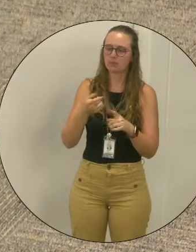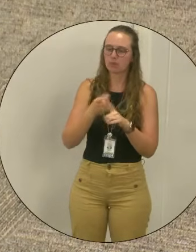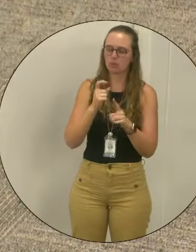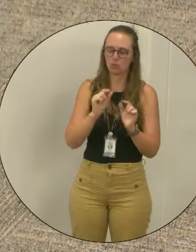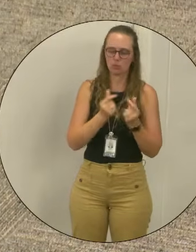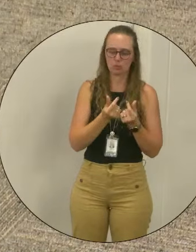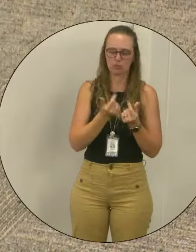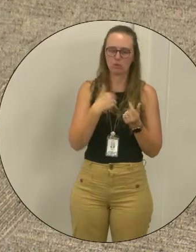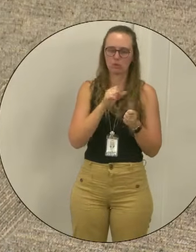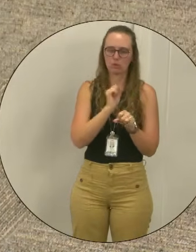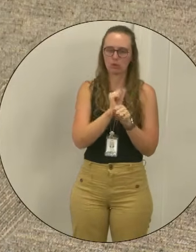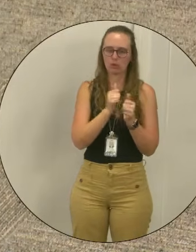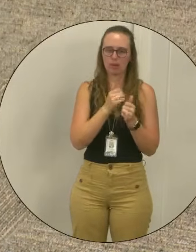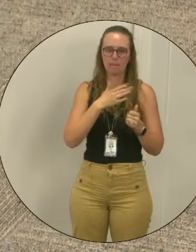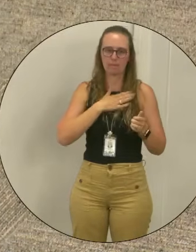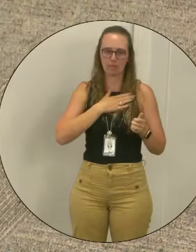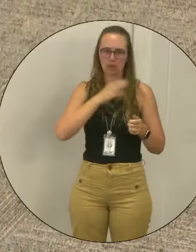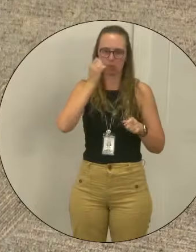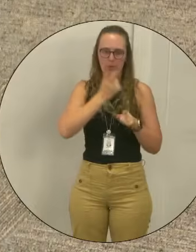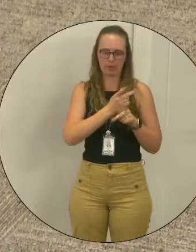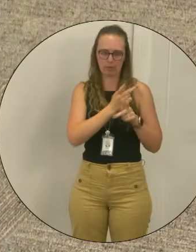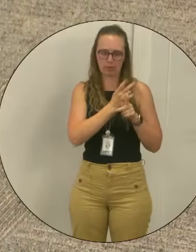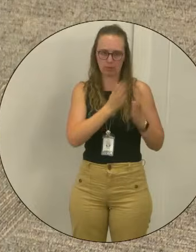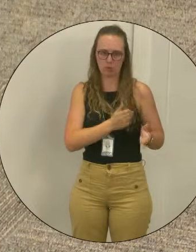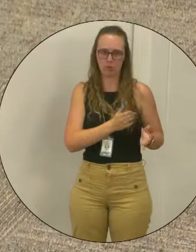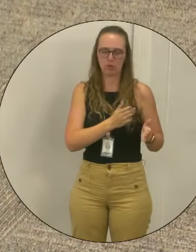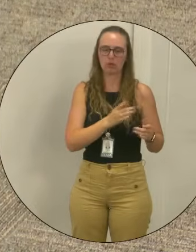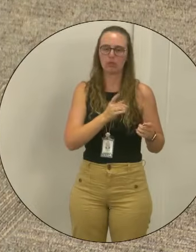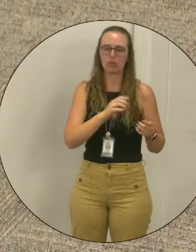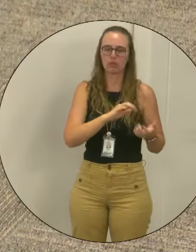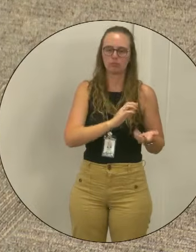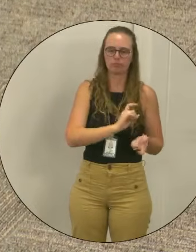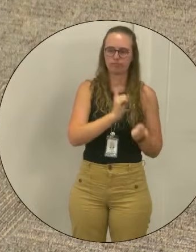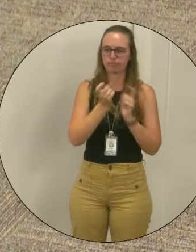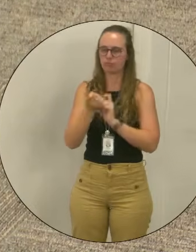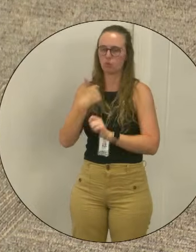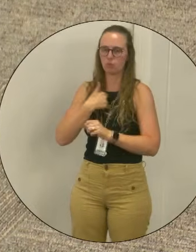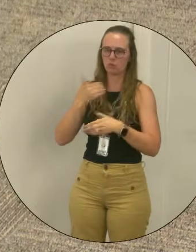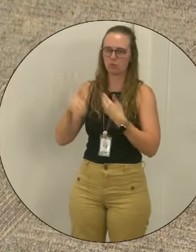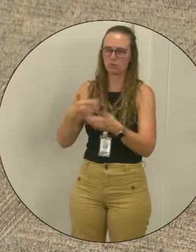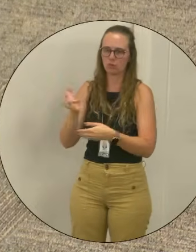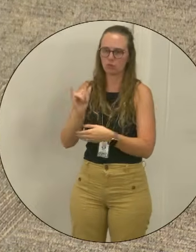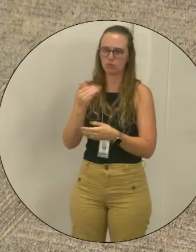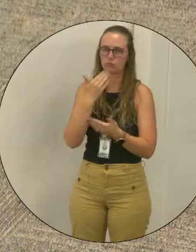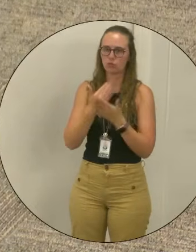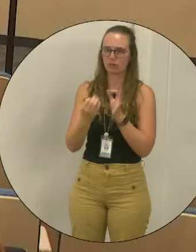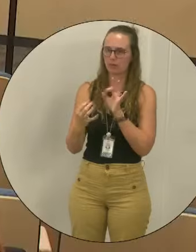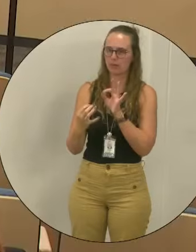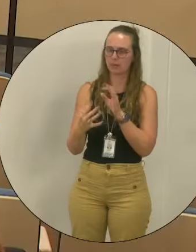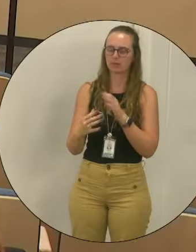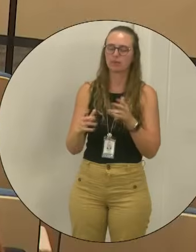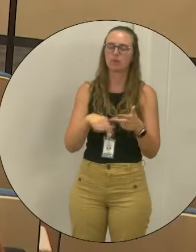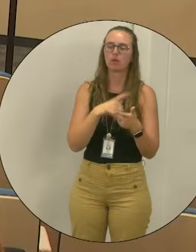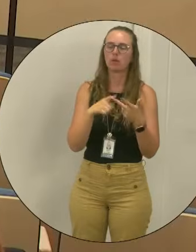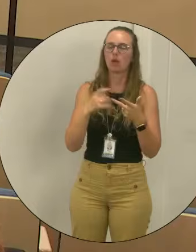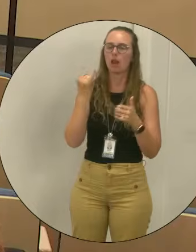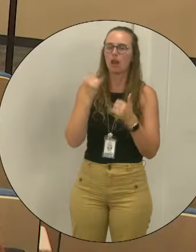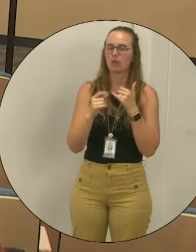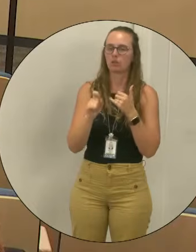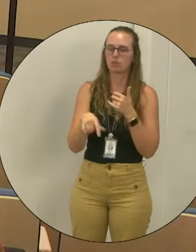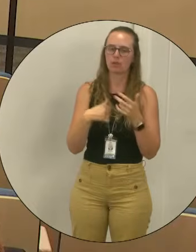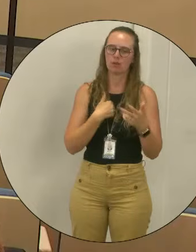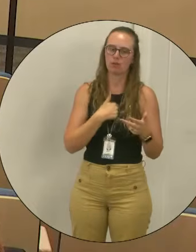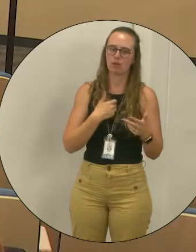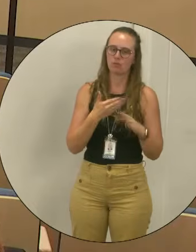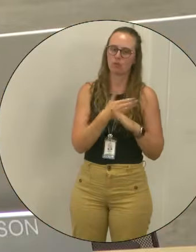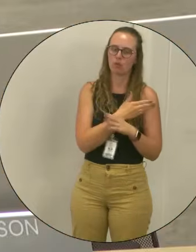groups as we work with, like My Brother's Keeper, and to bring that into our own processes as well. So I appreciate that feedback. Appreciate it. Thank you. All right, and the last one, I'm going to apologize